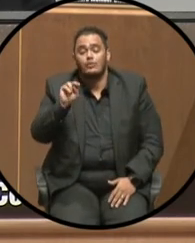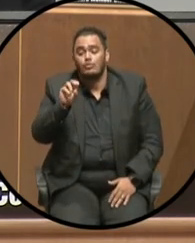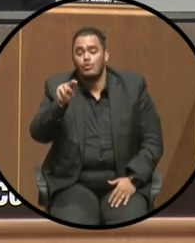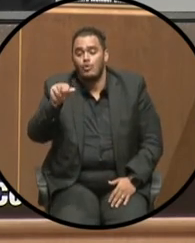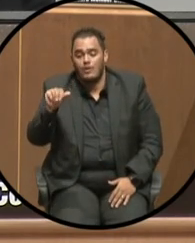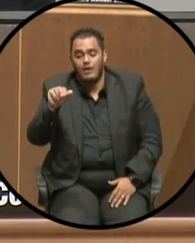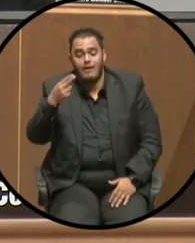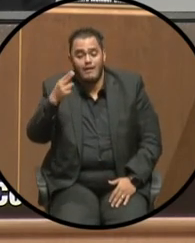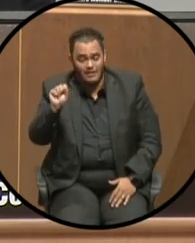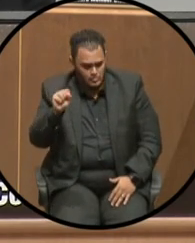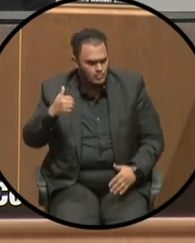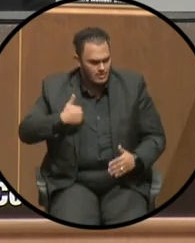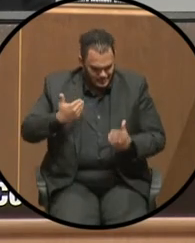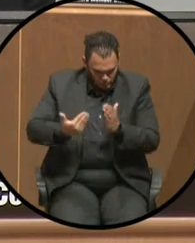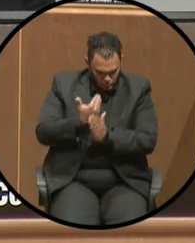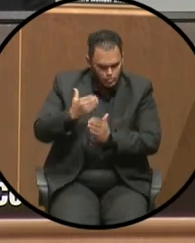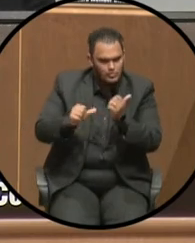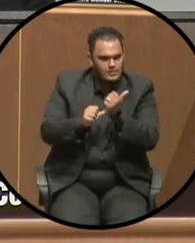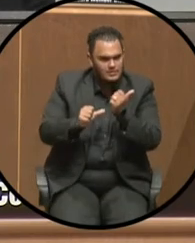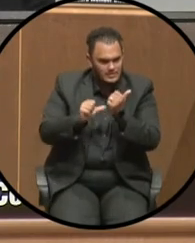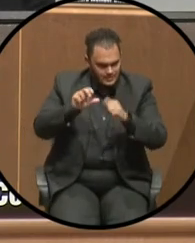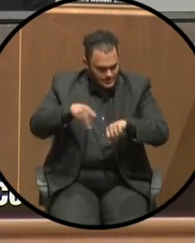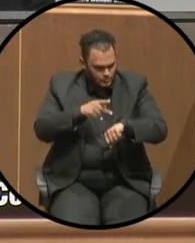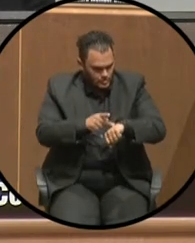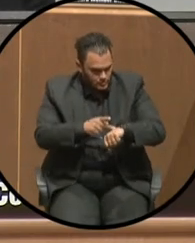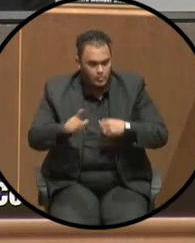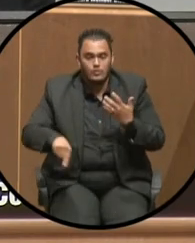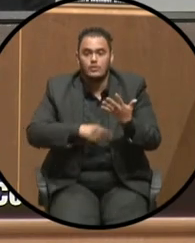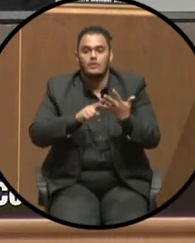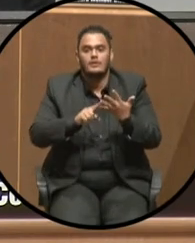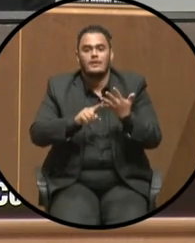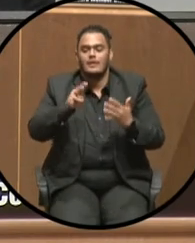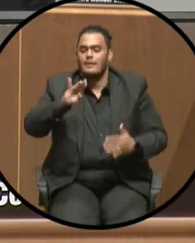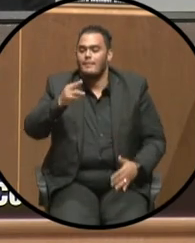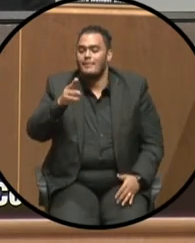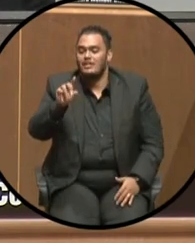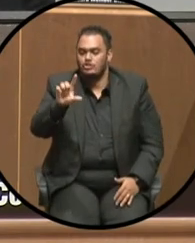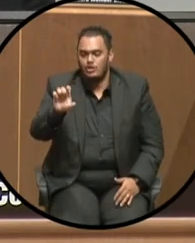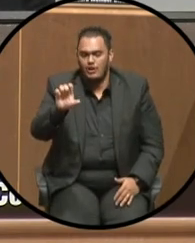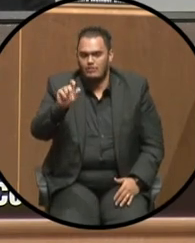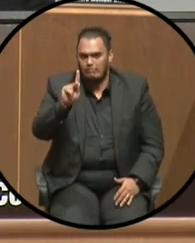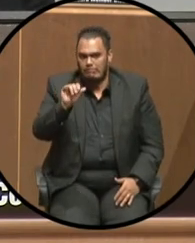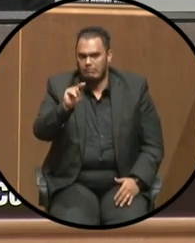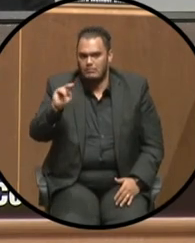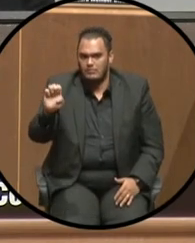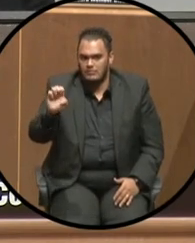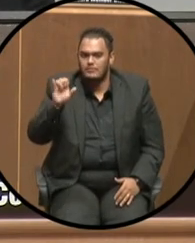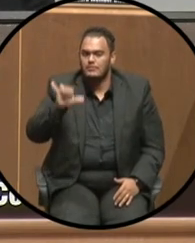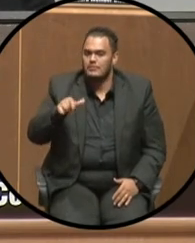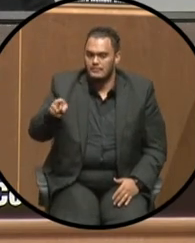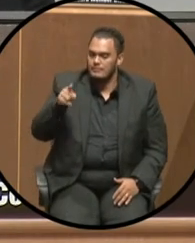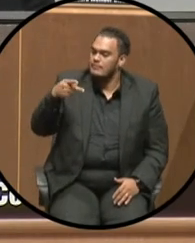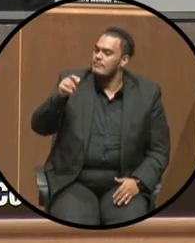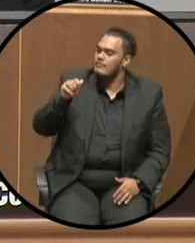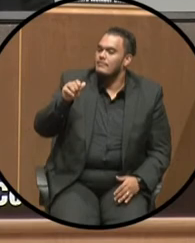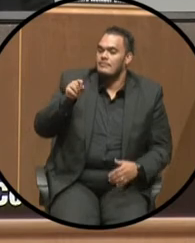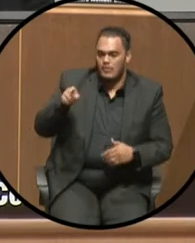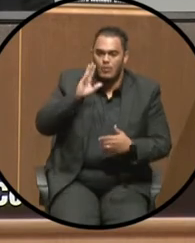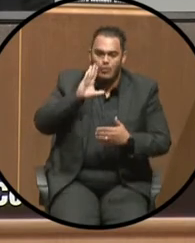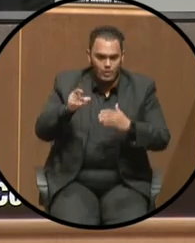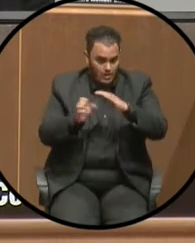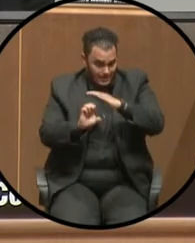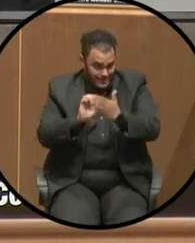Michelle Nee, who will be the assistant principal at Oak Hill Elementary. Pamela Rump will be the assistant principal at McCoy